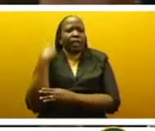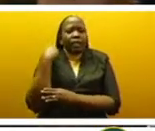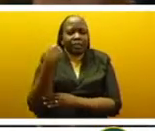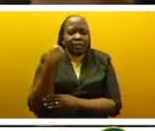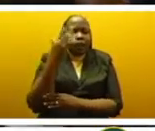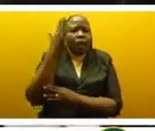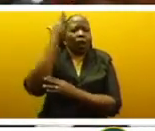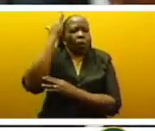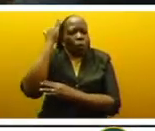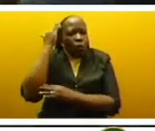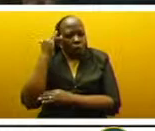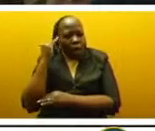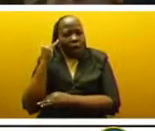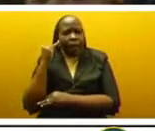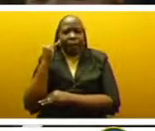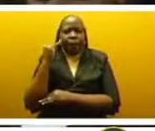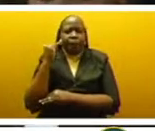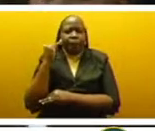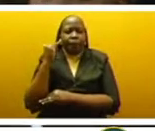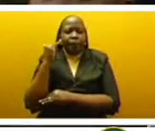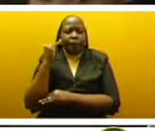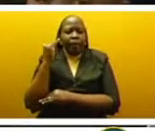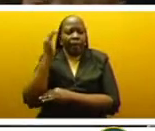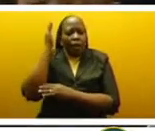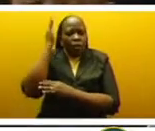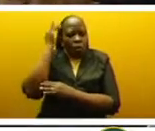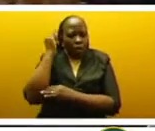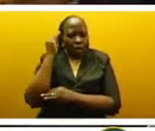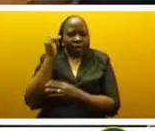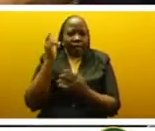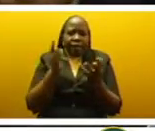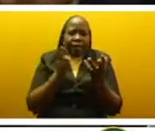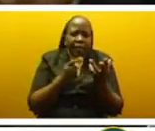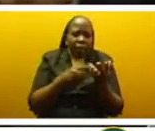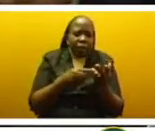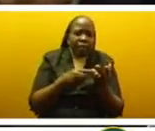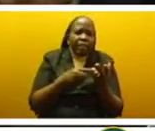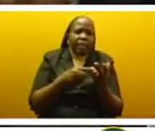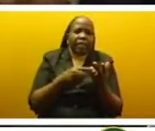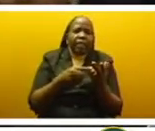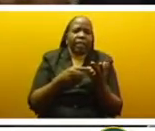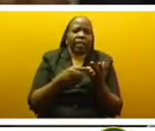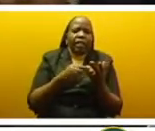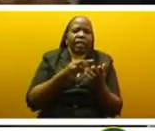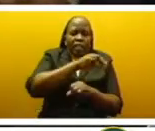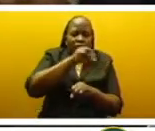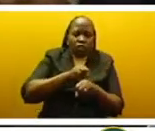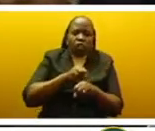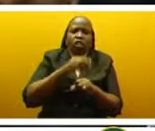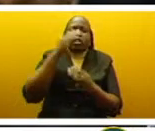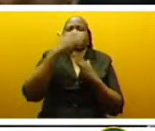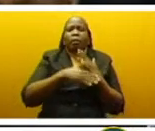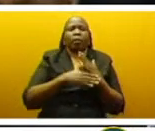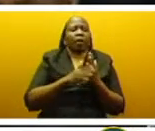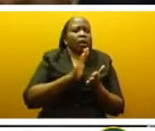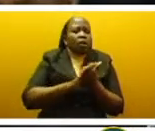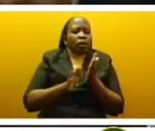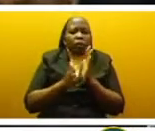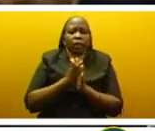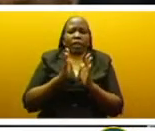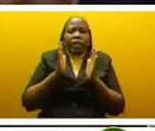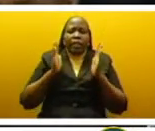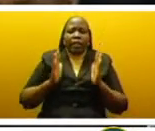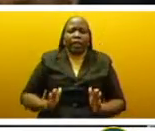did the running tallying stop? Nobody's given us an answer. All the